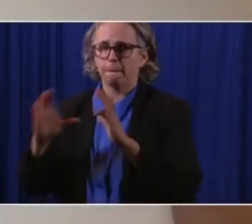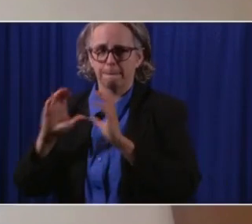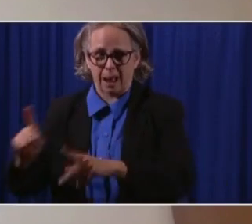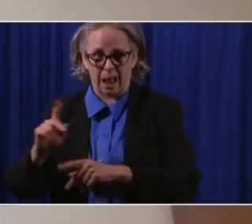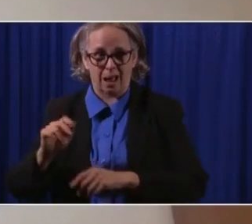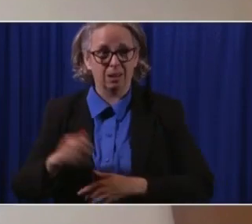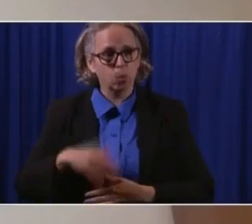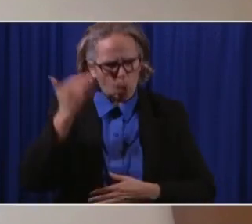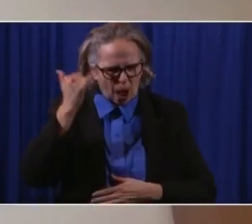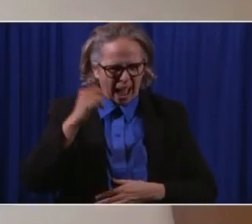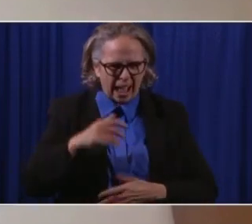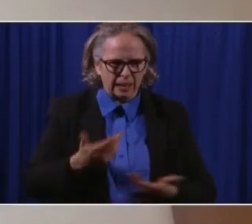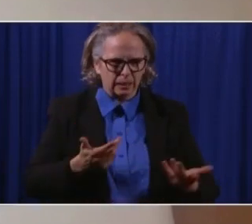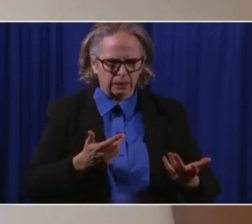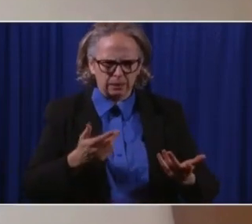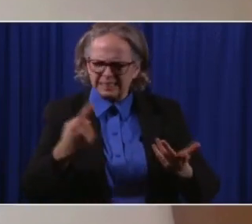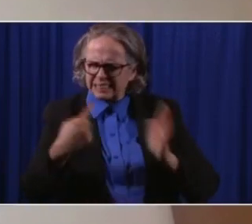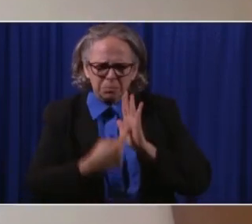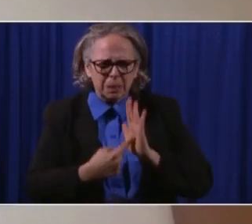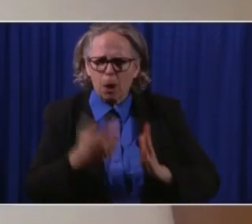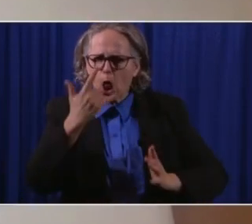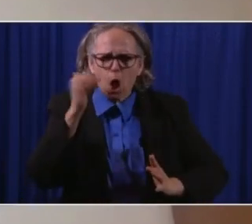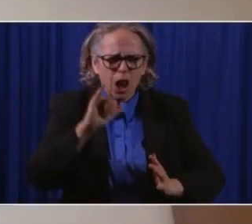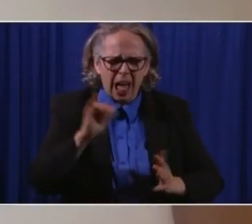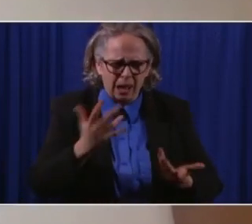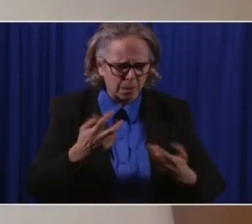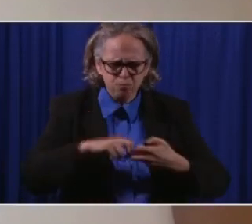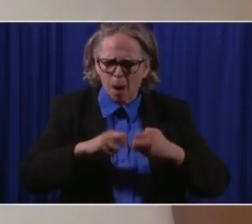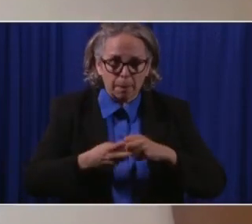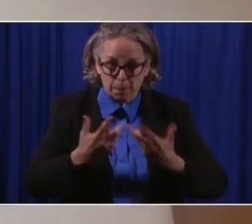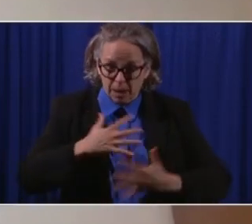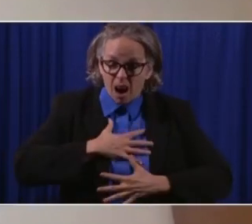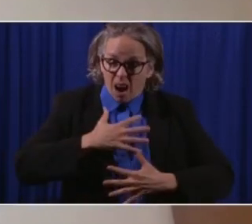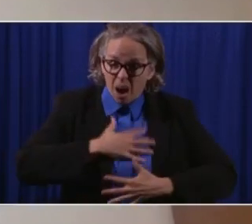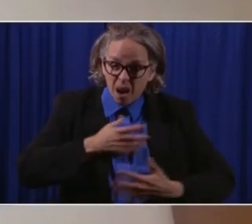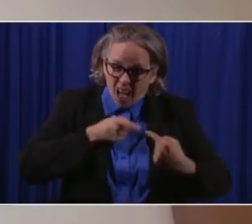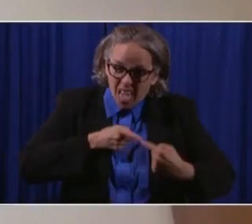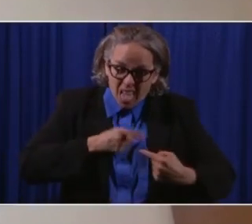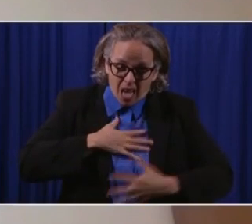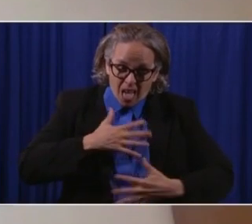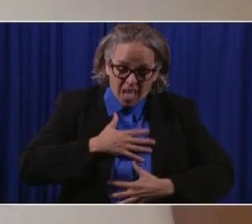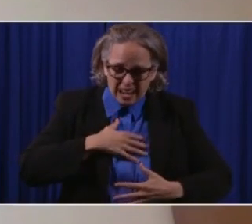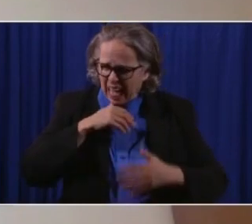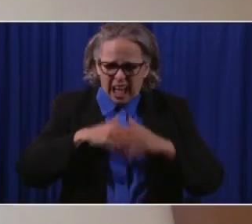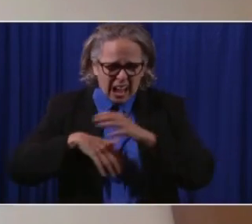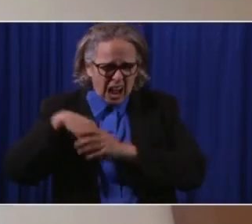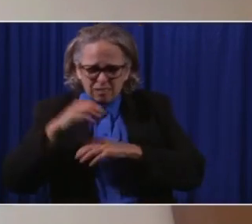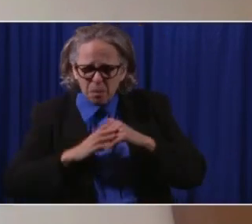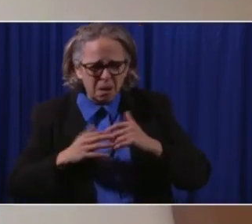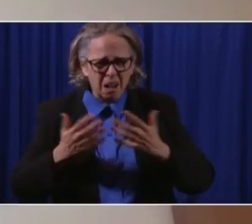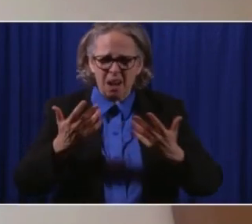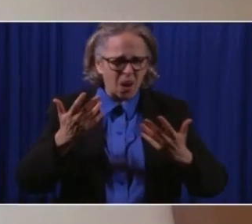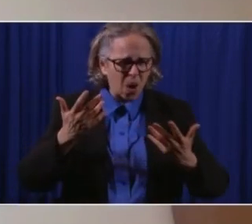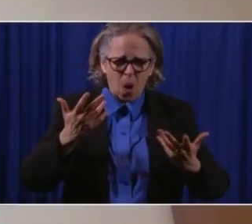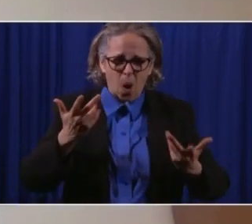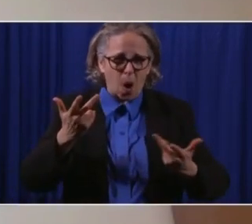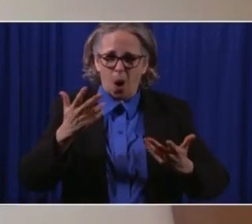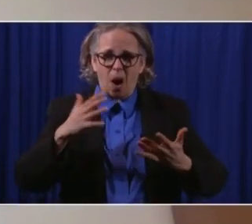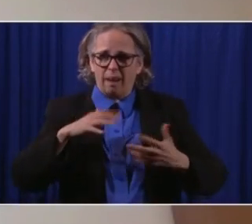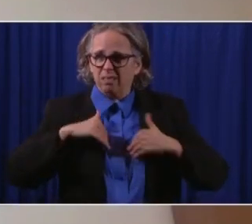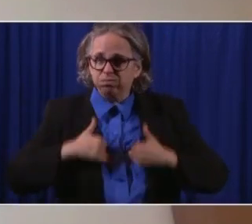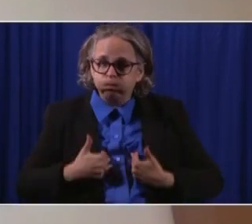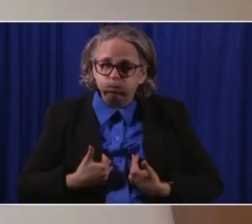out for: shortness of breath, any chest discomfort, exercise fatigue. You know, a middle-aged runner who maybe used to be able to run an